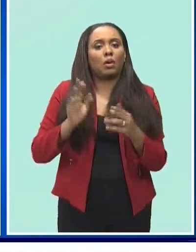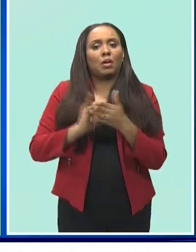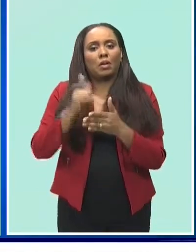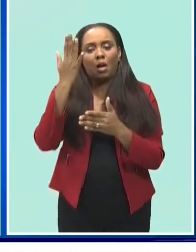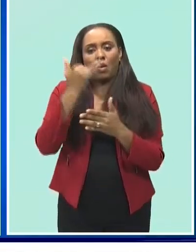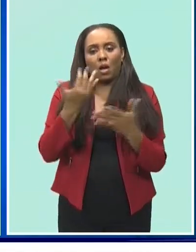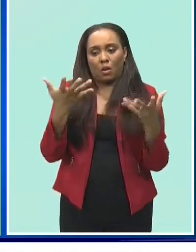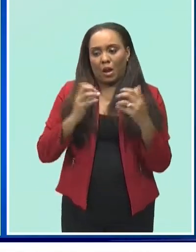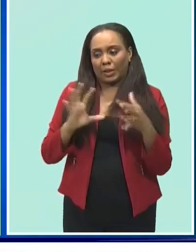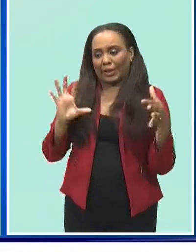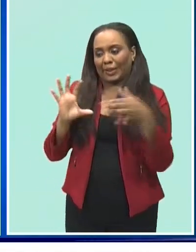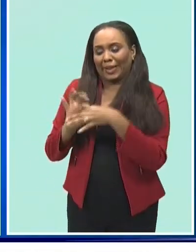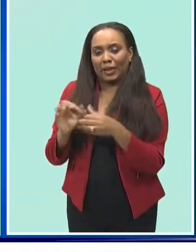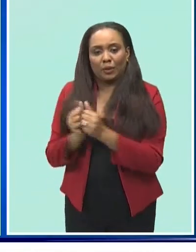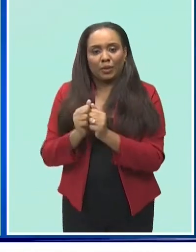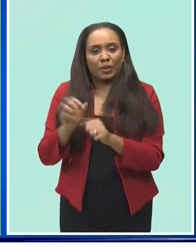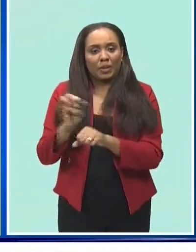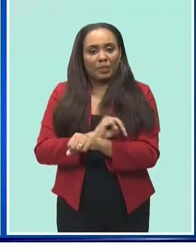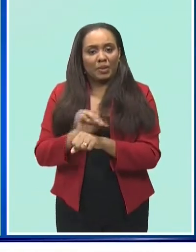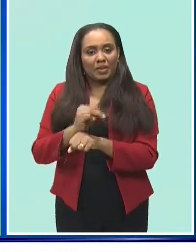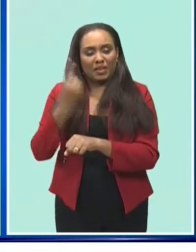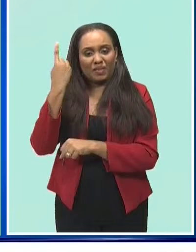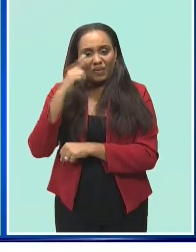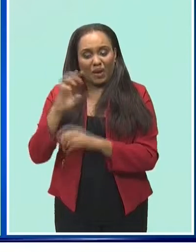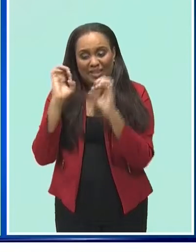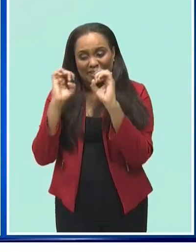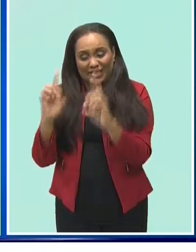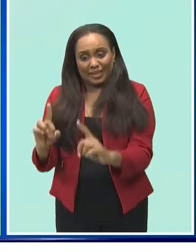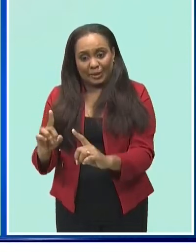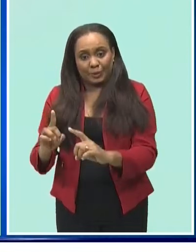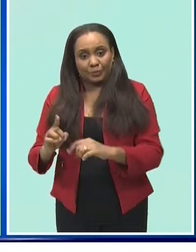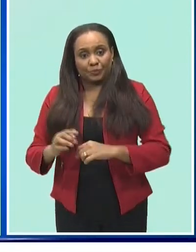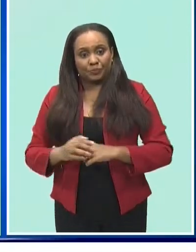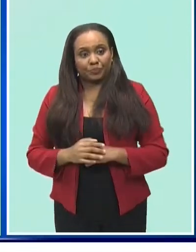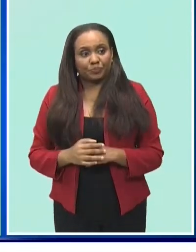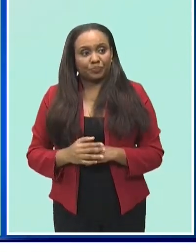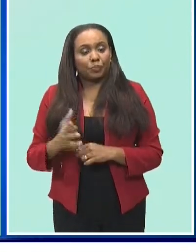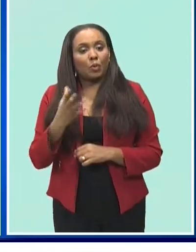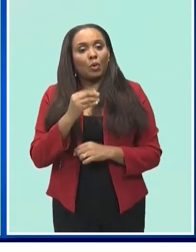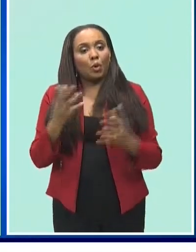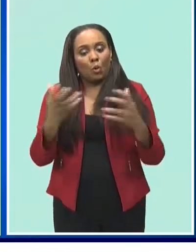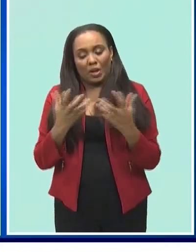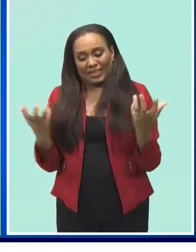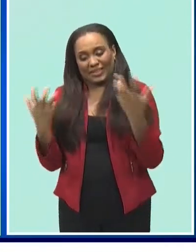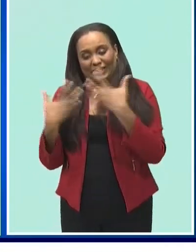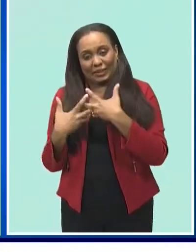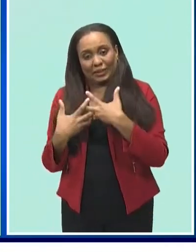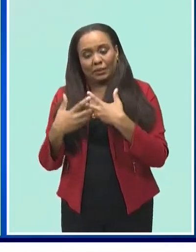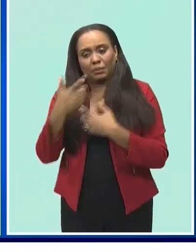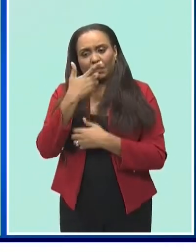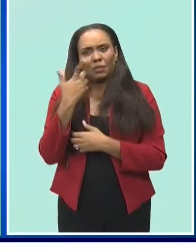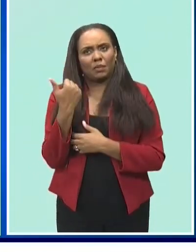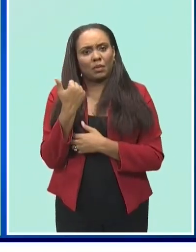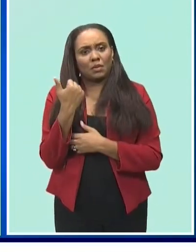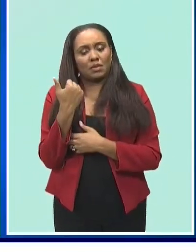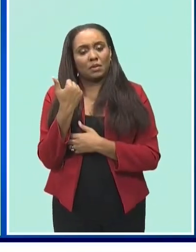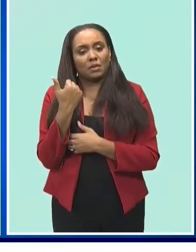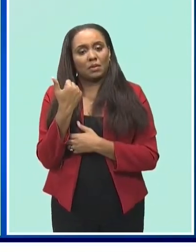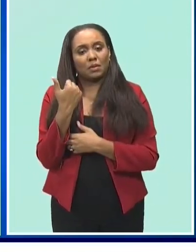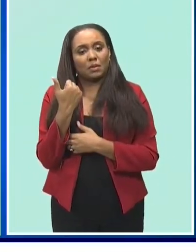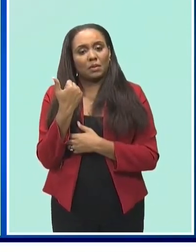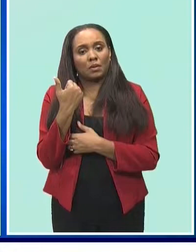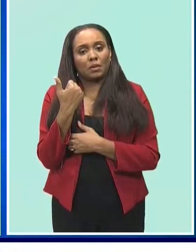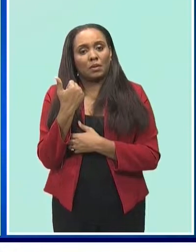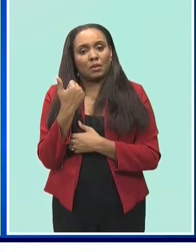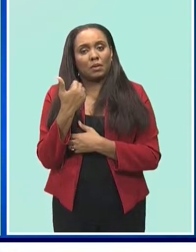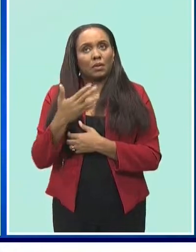Education, Technological and Educational Training, actually as a side, a partner arm in arm with us, because at some point in time we may have to